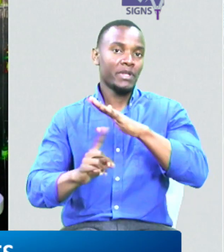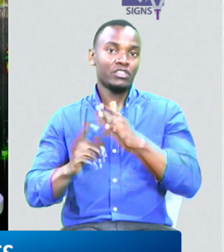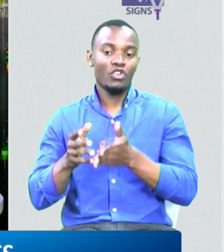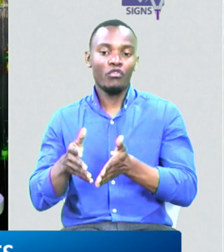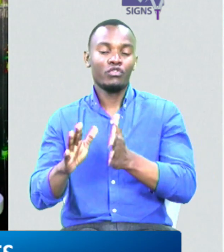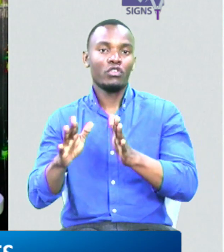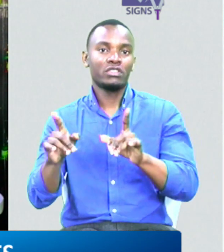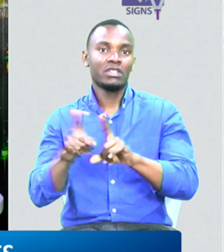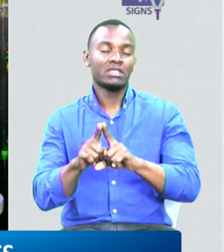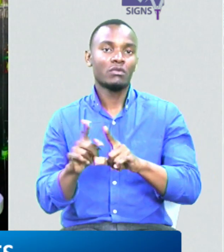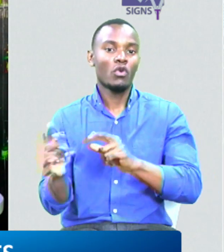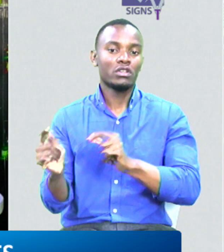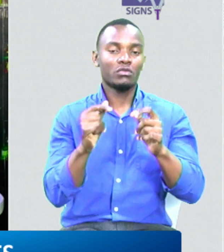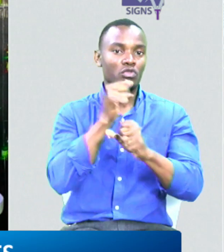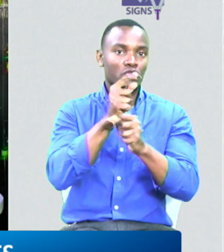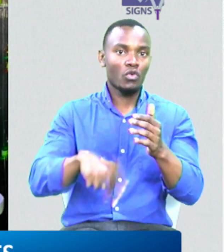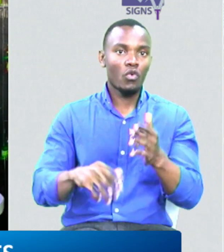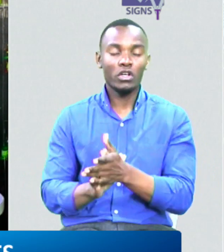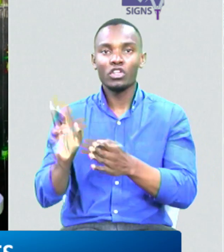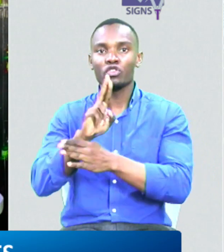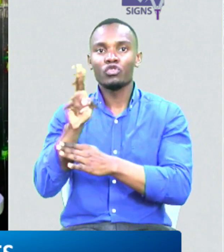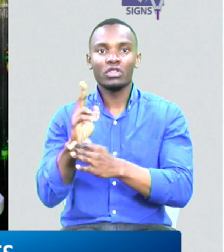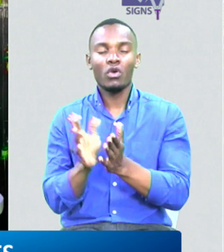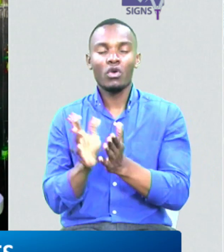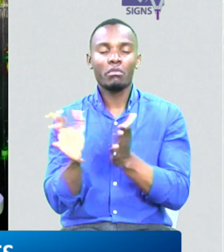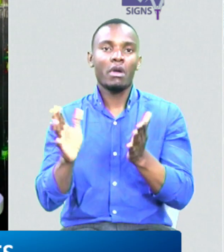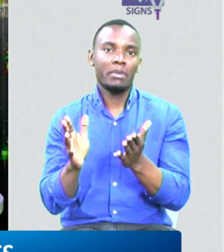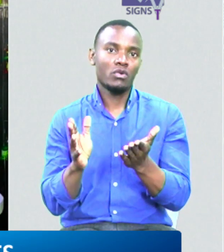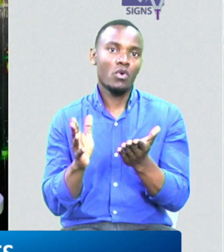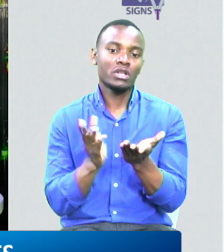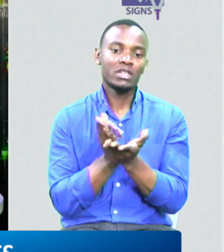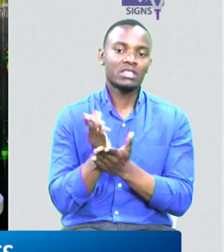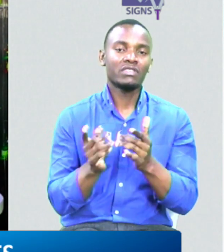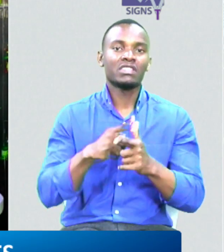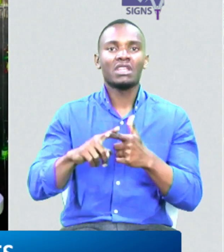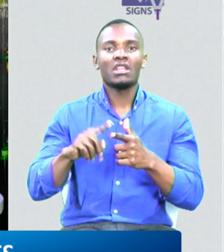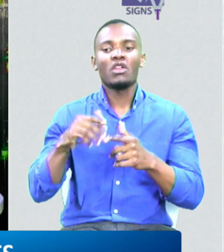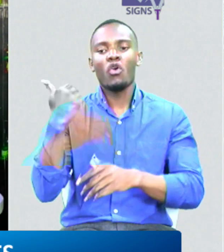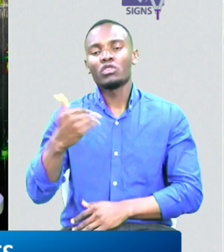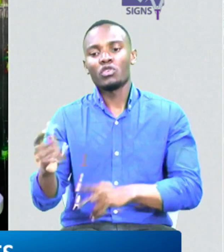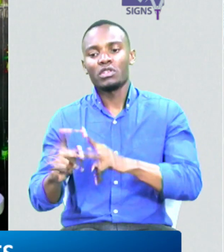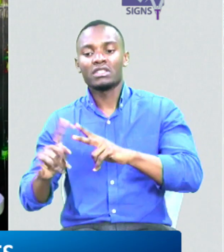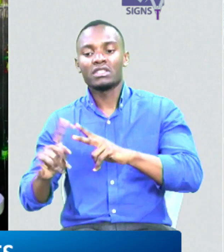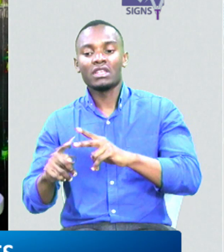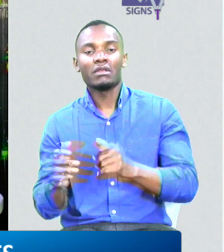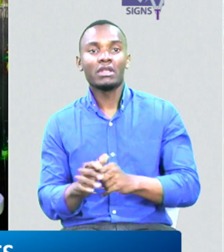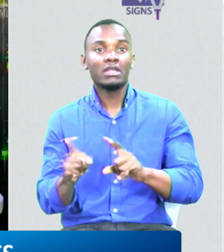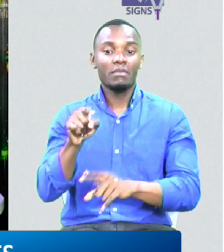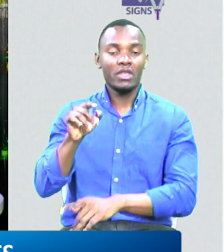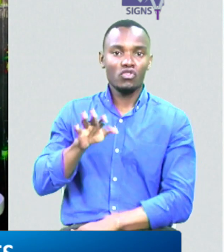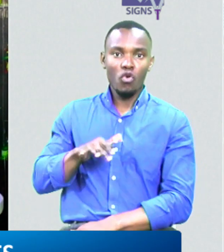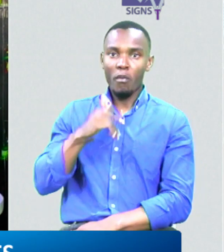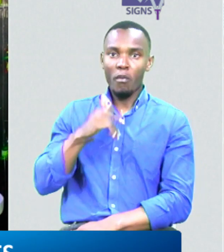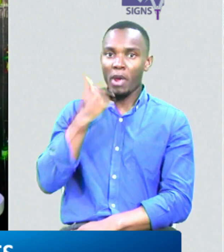in a statement published on social media on Tuesday evening, affirmed that the official reportedly serving in a senior capacity in his